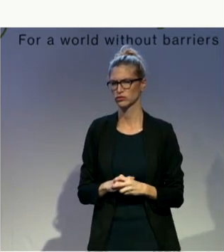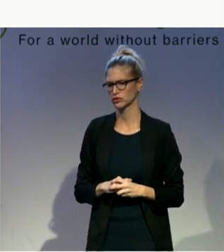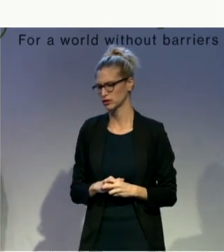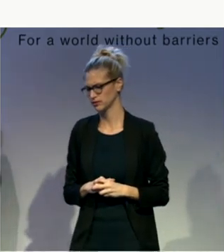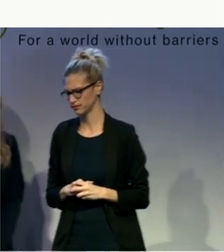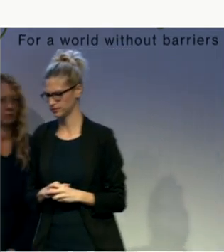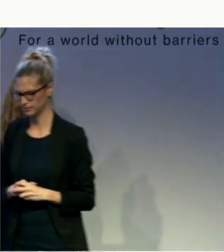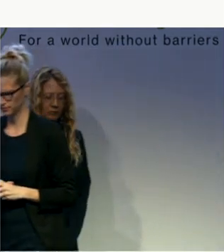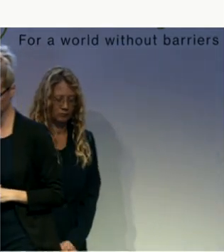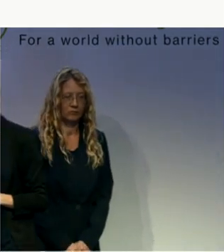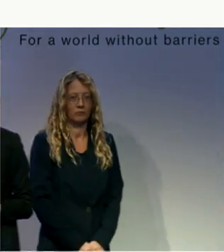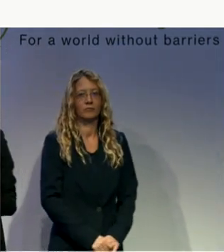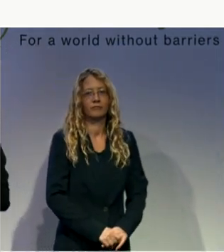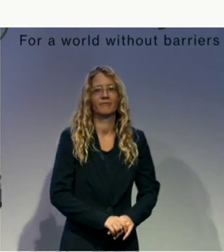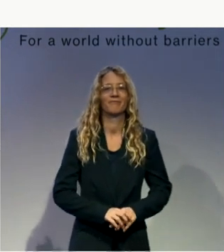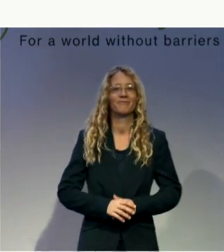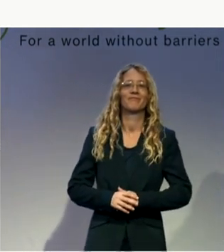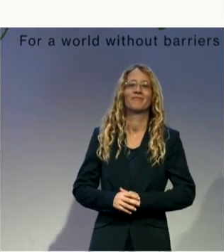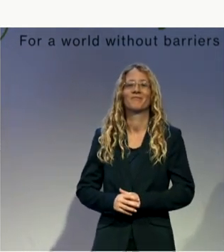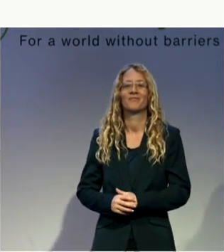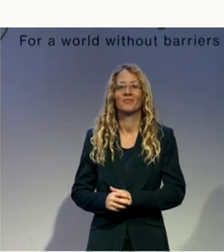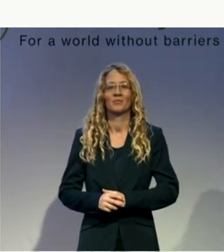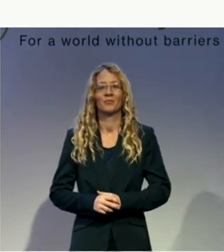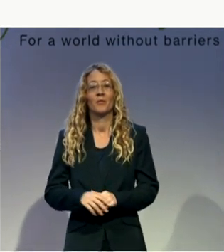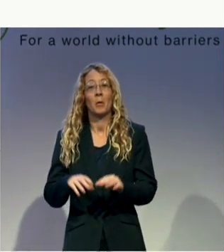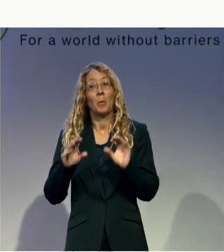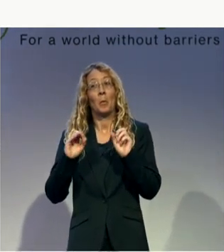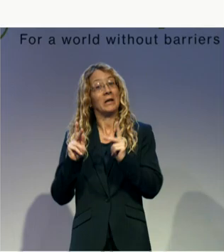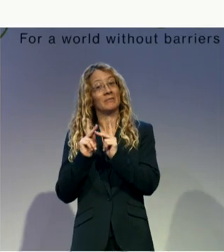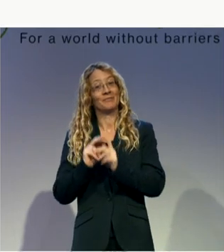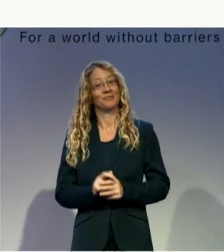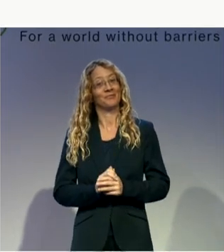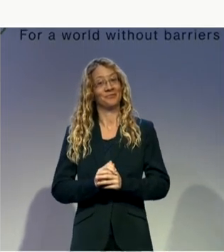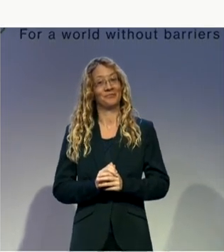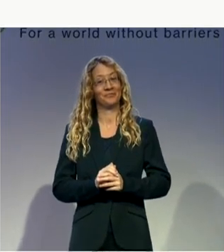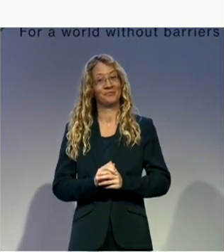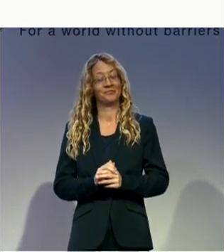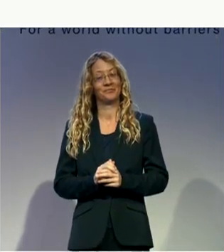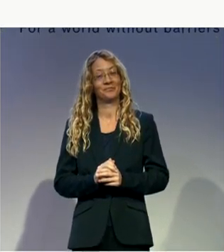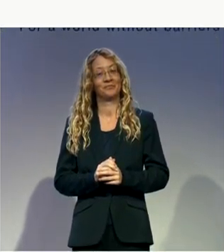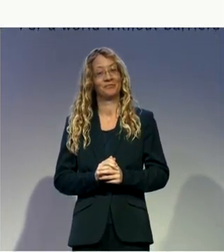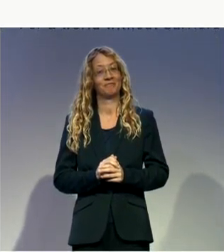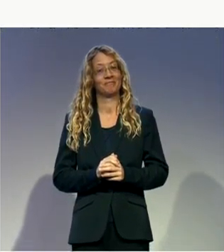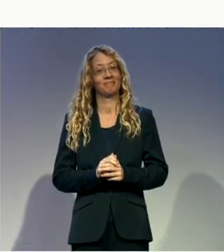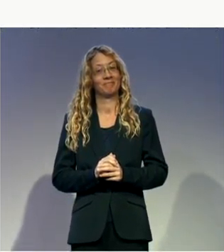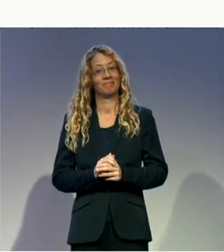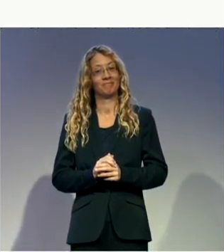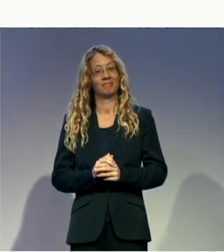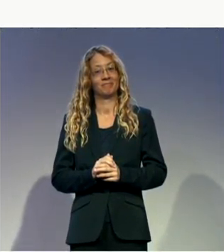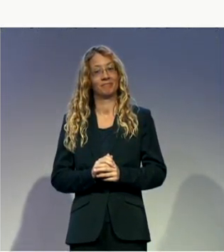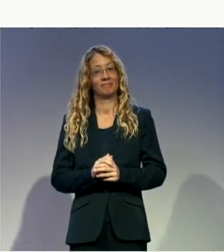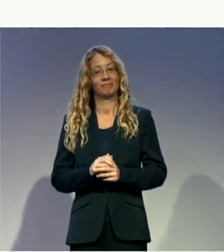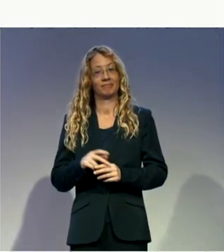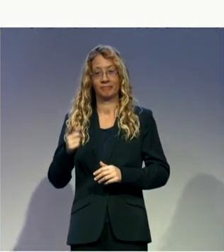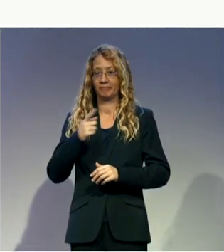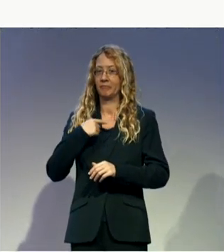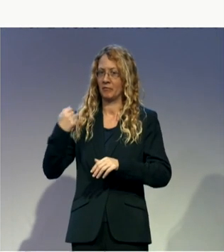Okay. We have the network around all Spain,